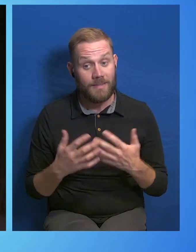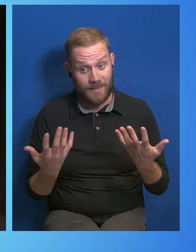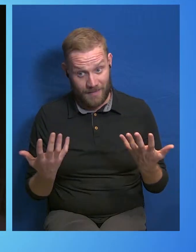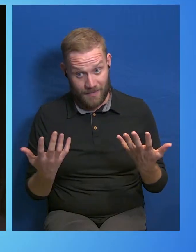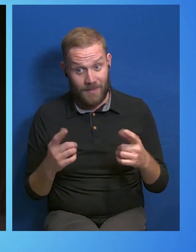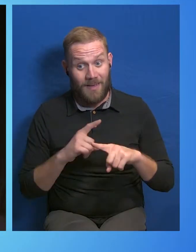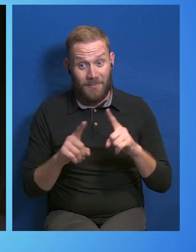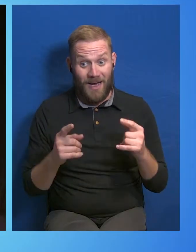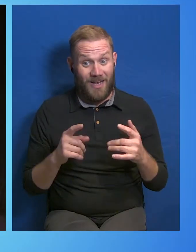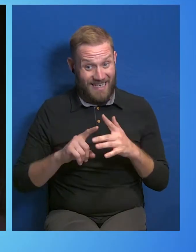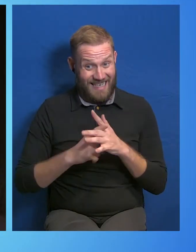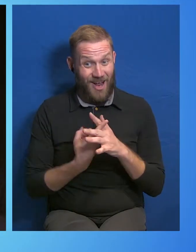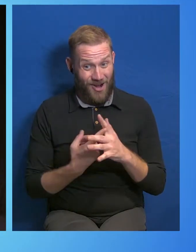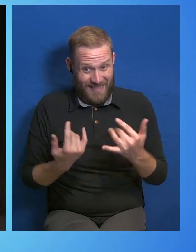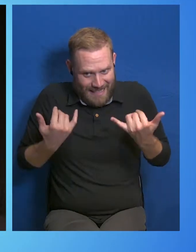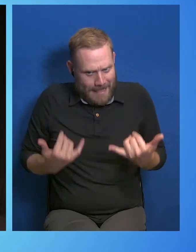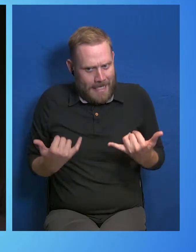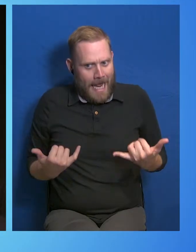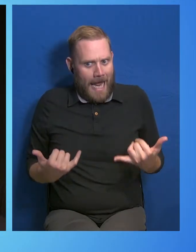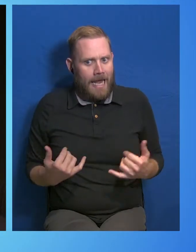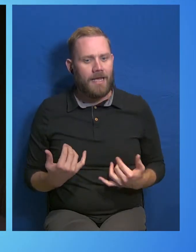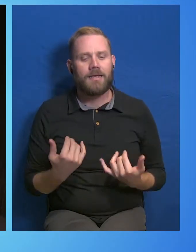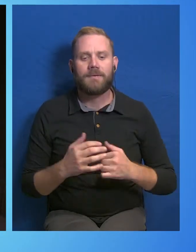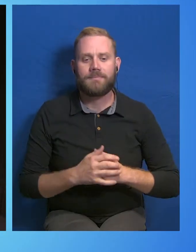But we start today.